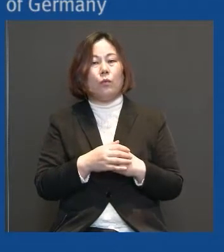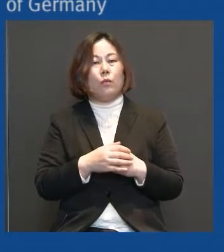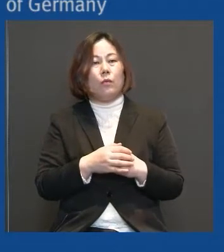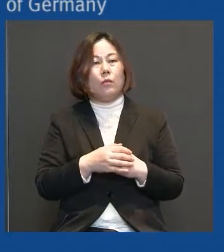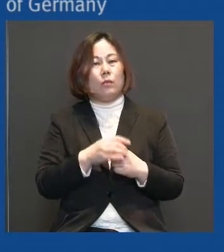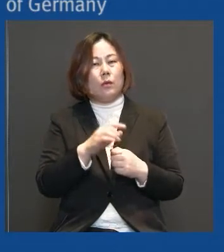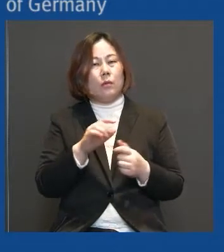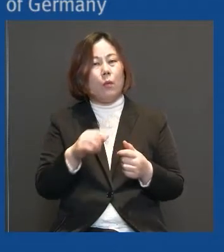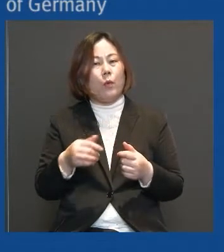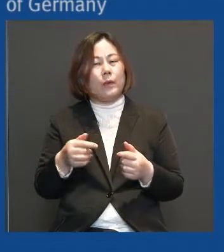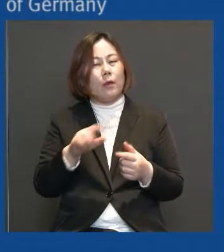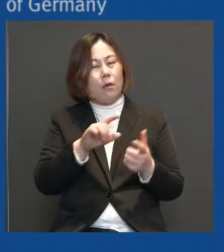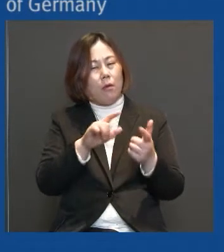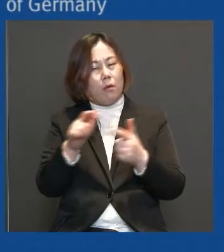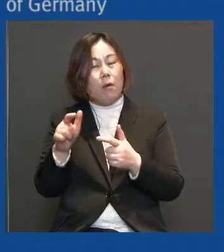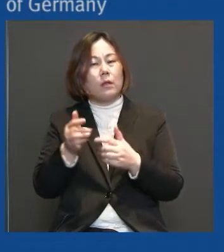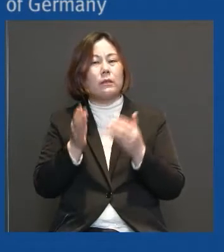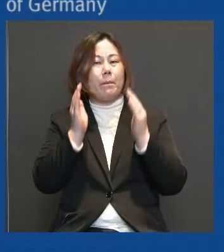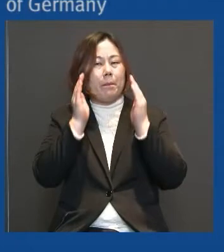and in what way.